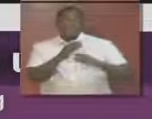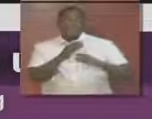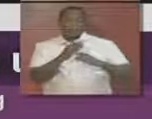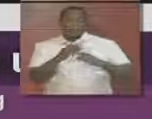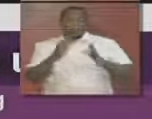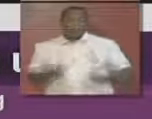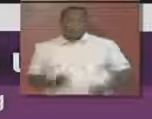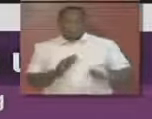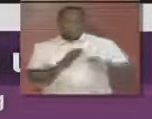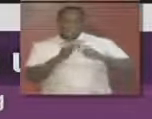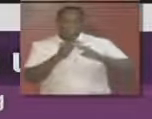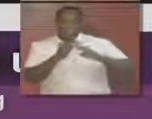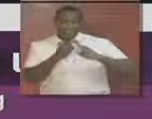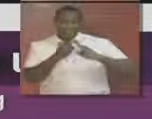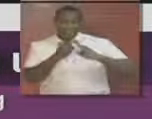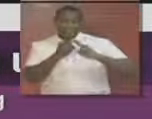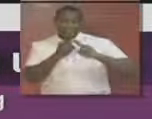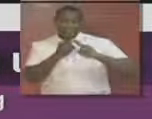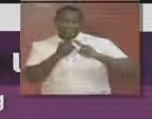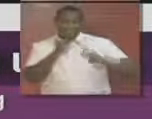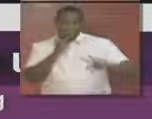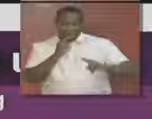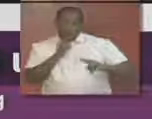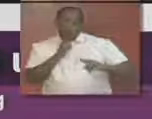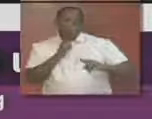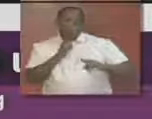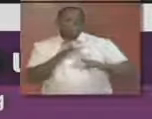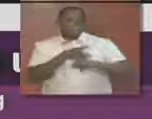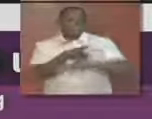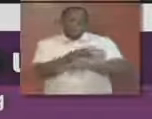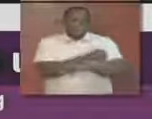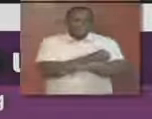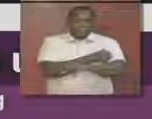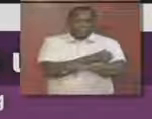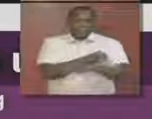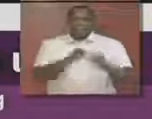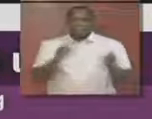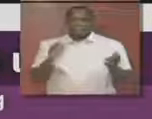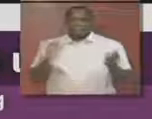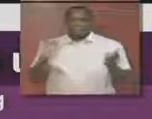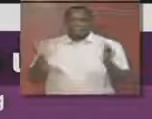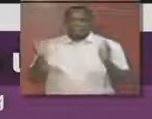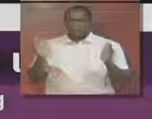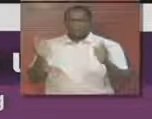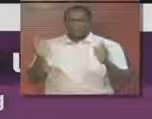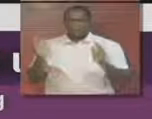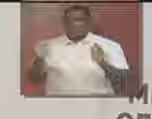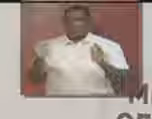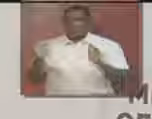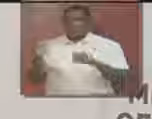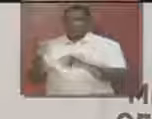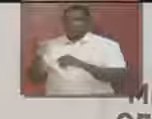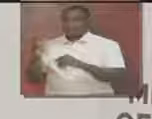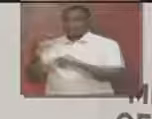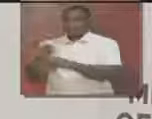some information on the immunity coverage period for some of the more popular vaccines.